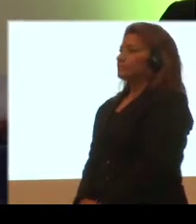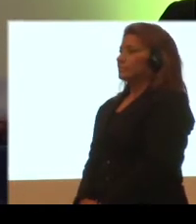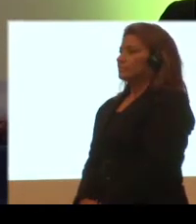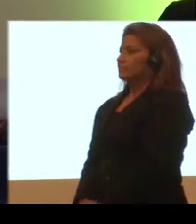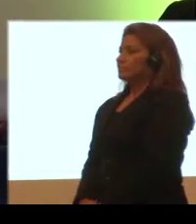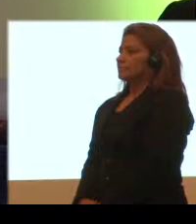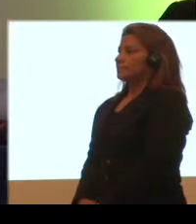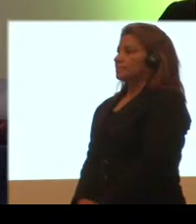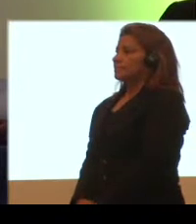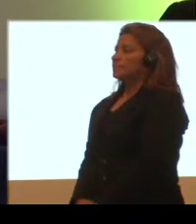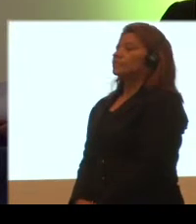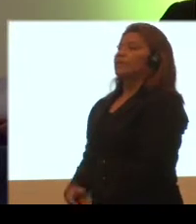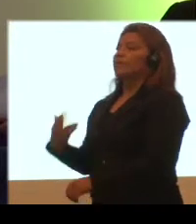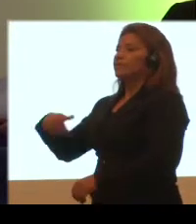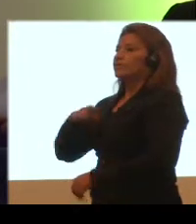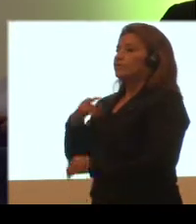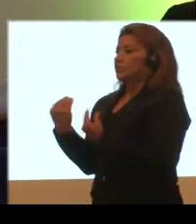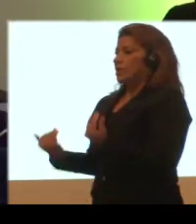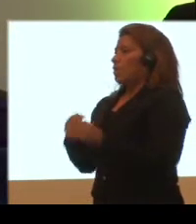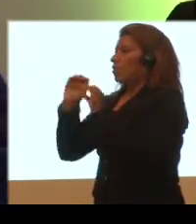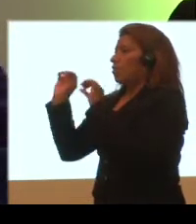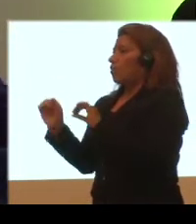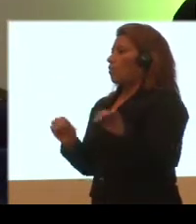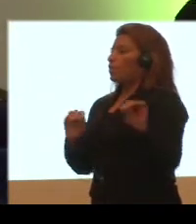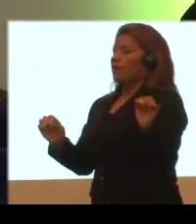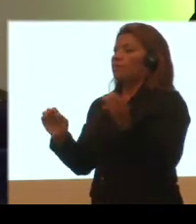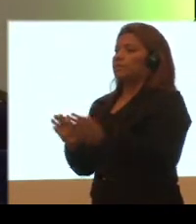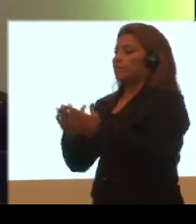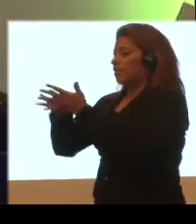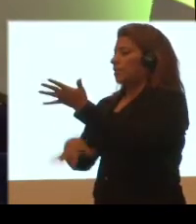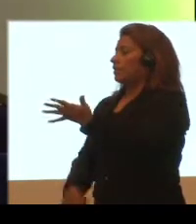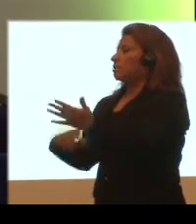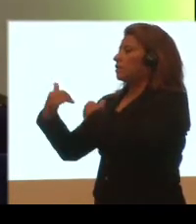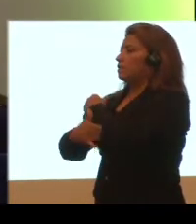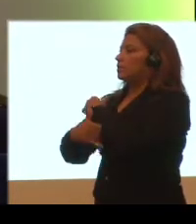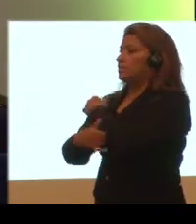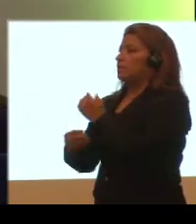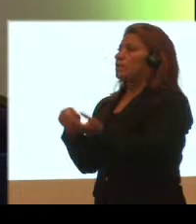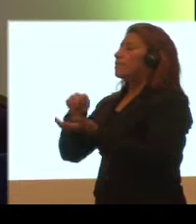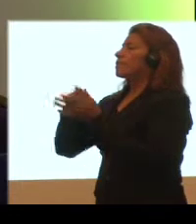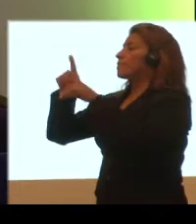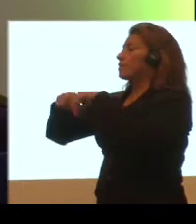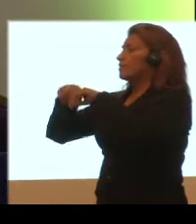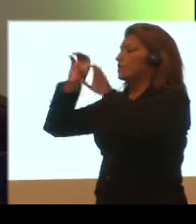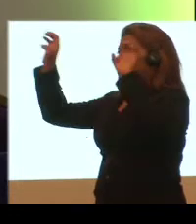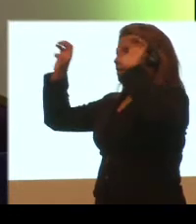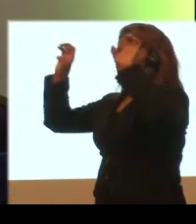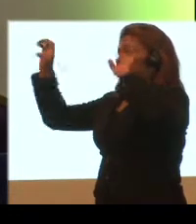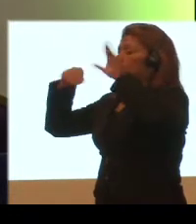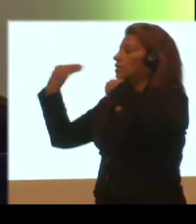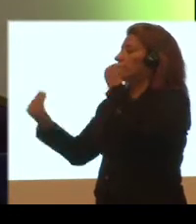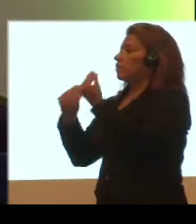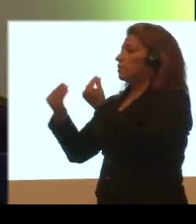it. We have organized the country's declaration in terms of the strategies of the